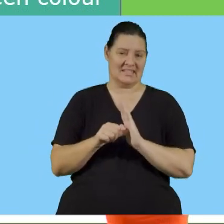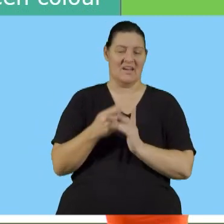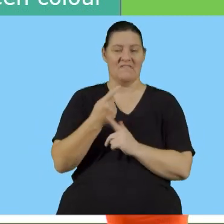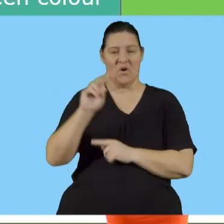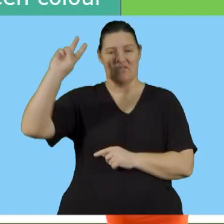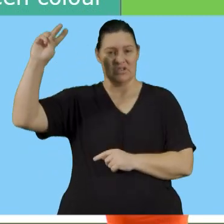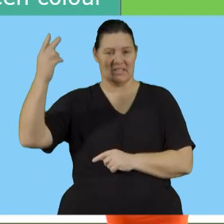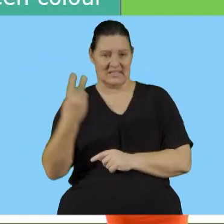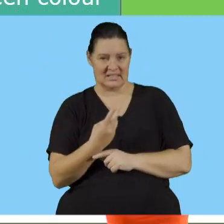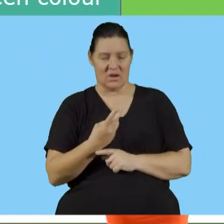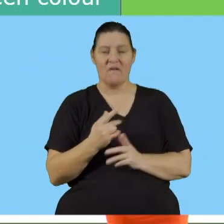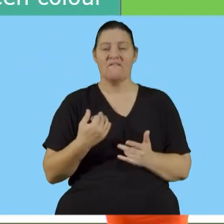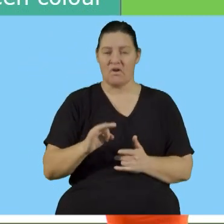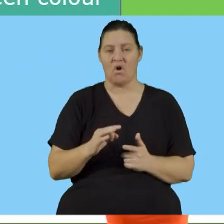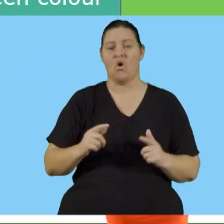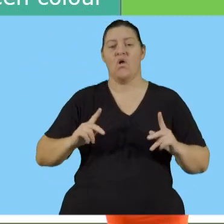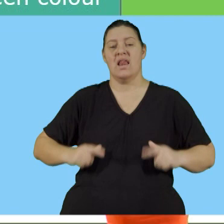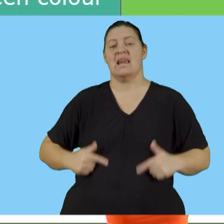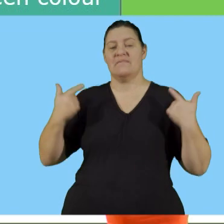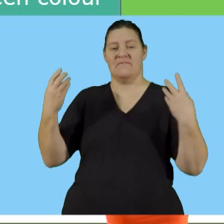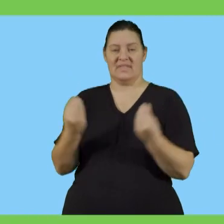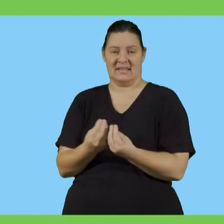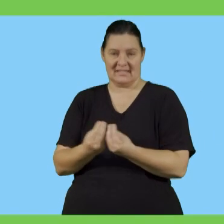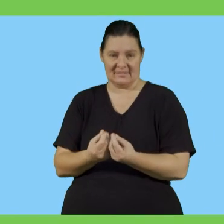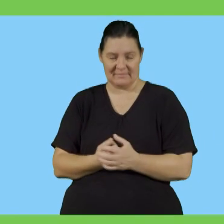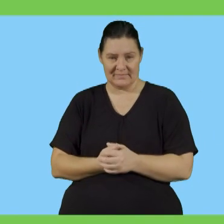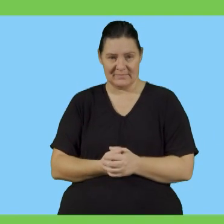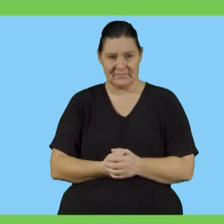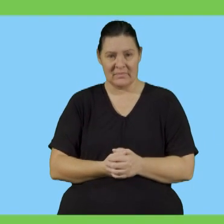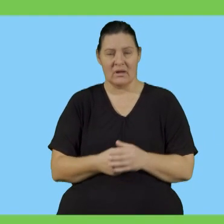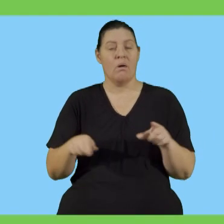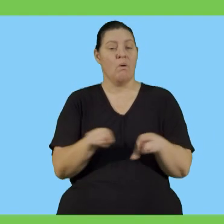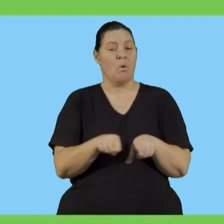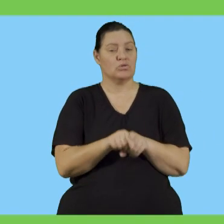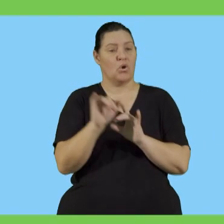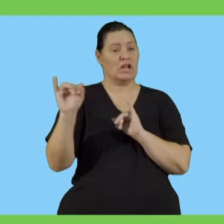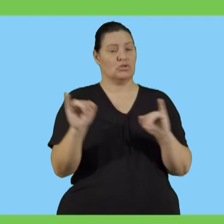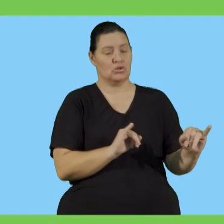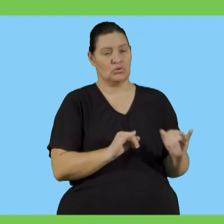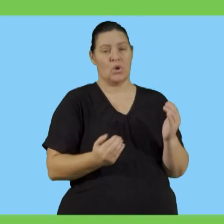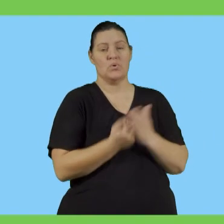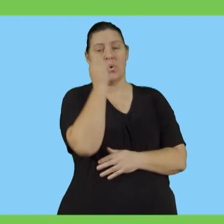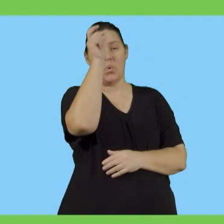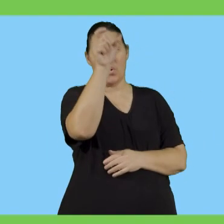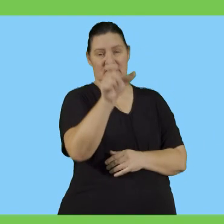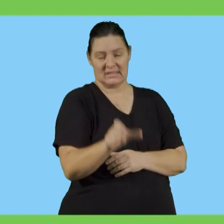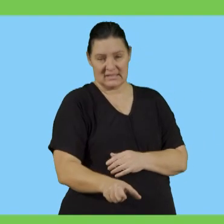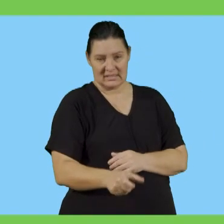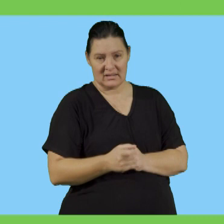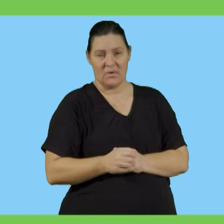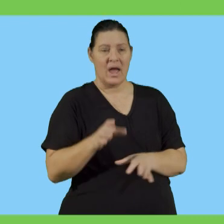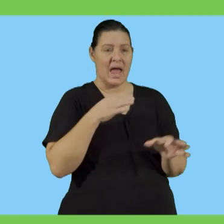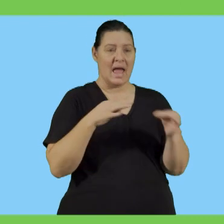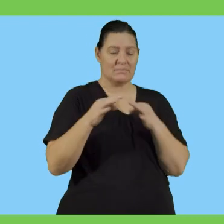of photosynthesis on living organisms. We are also introduced to new terms. We